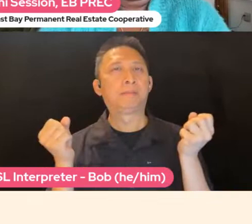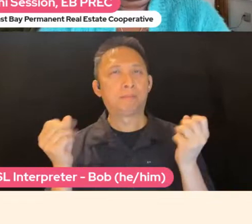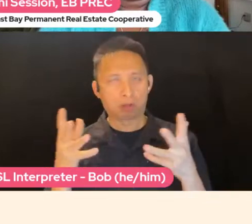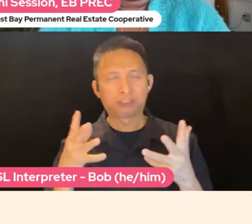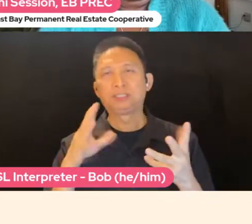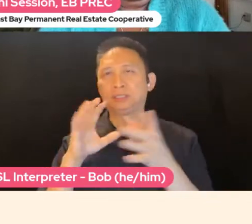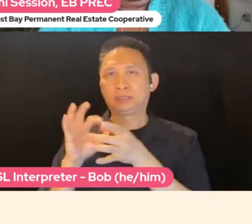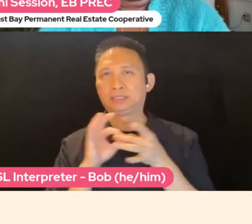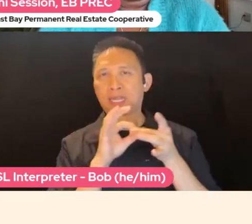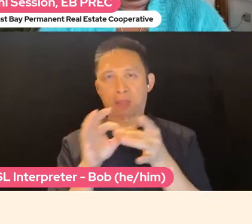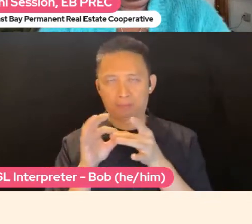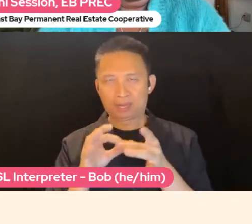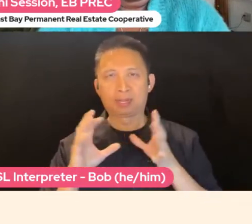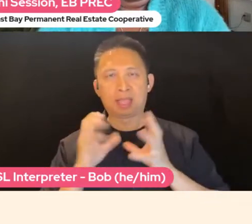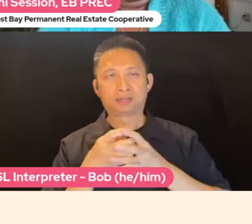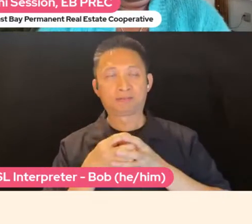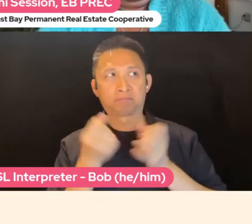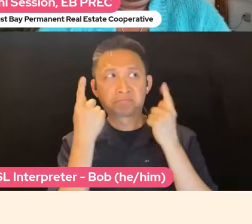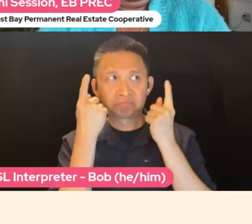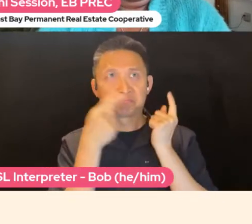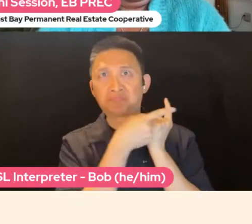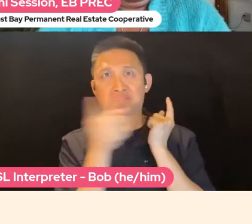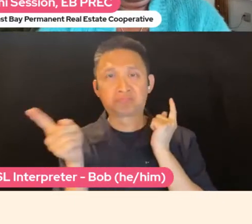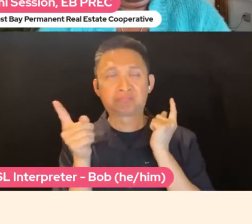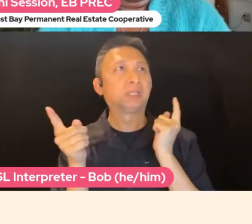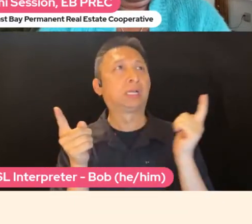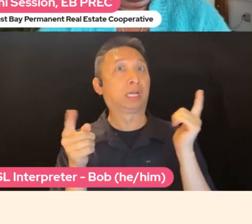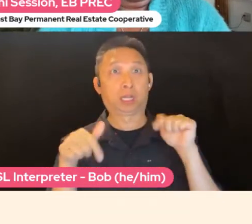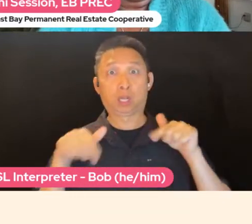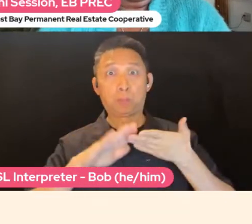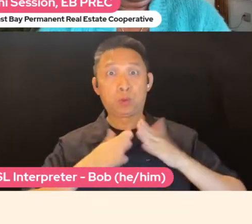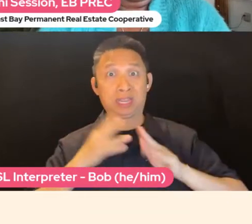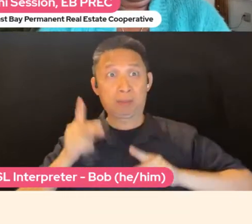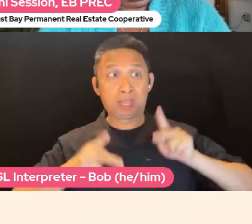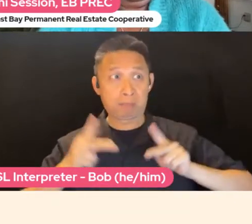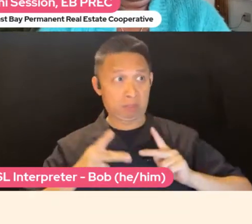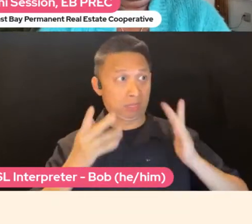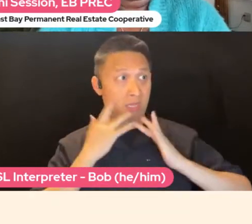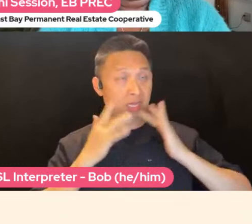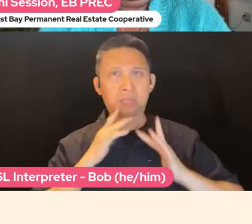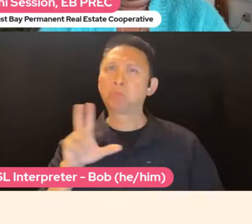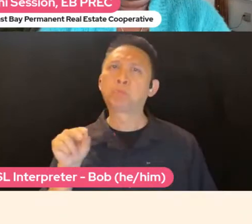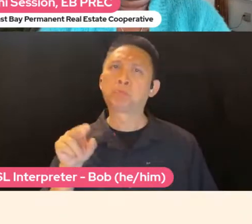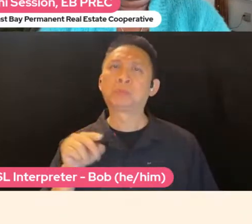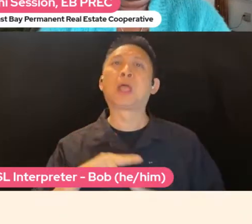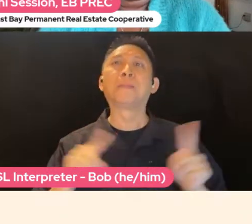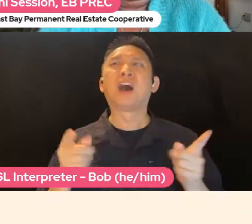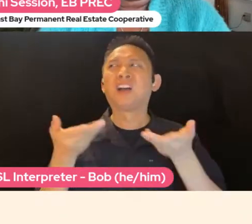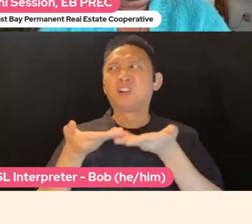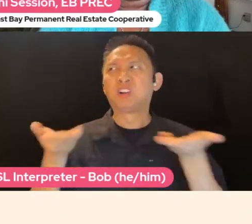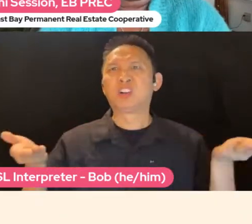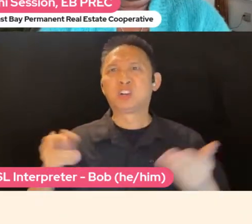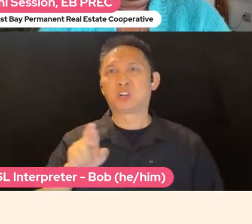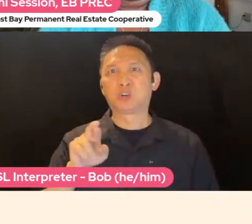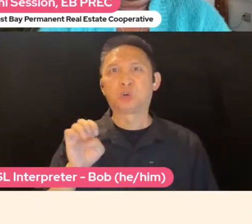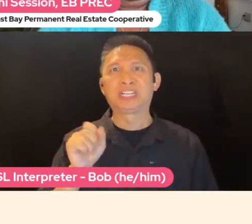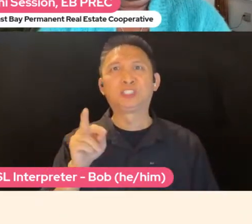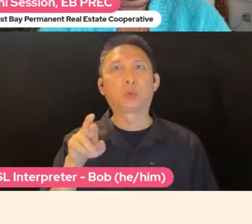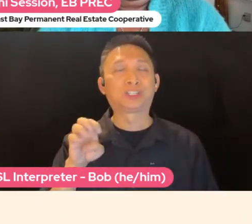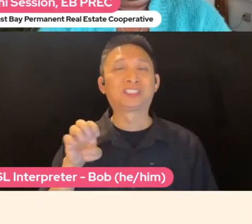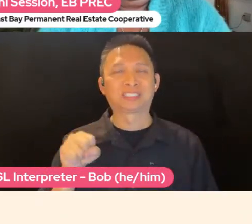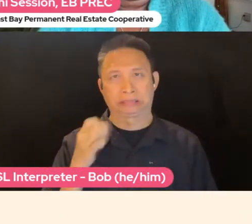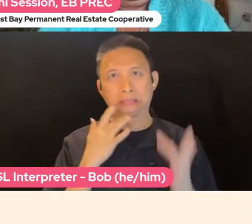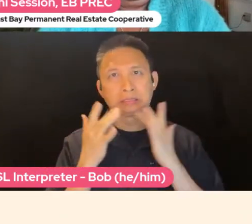of vision in our community. What there is a shortage of is resources, and in fact, non-extractive resources. So